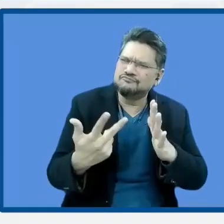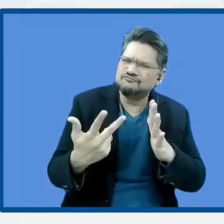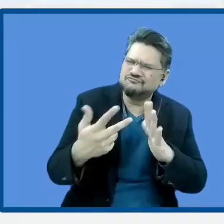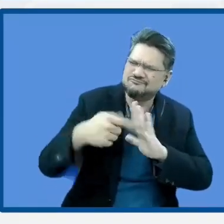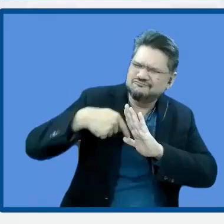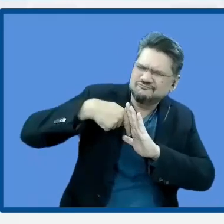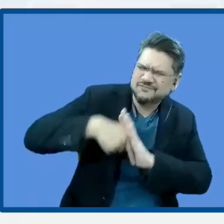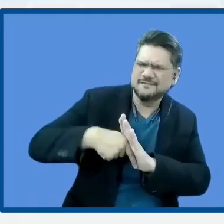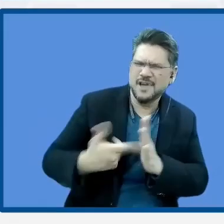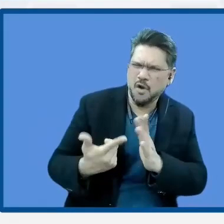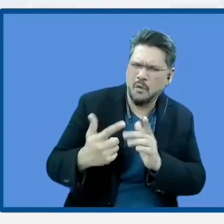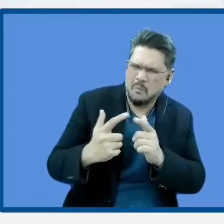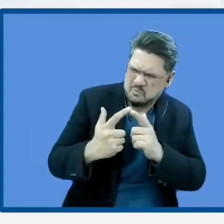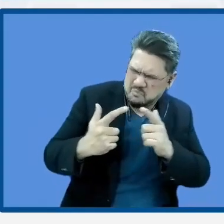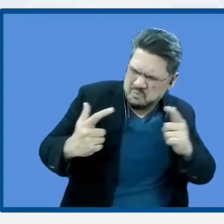However,